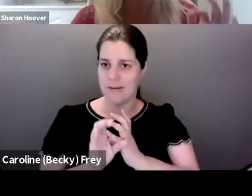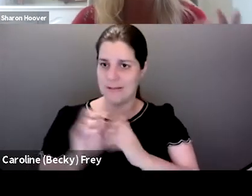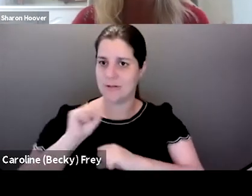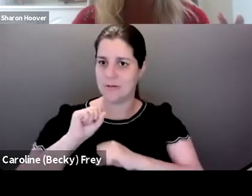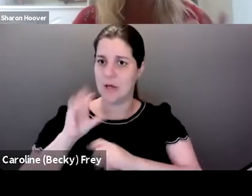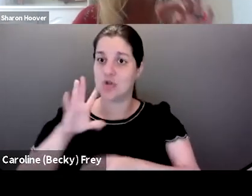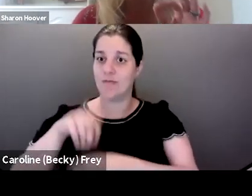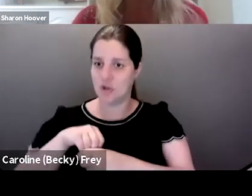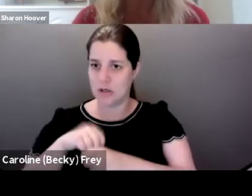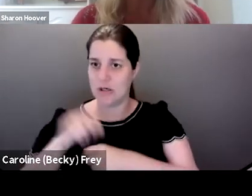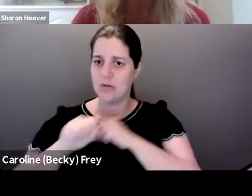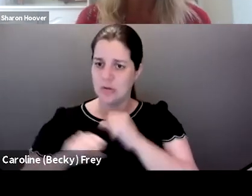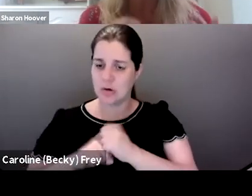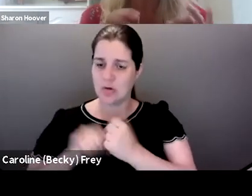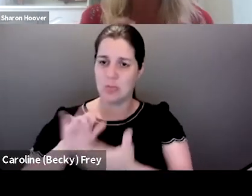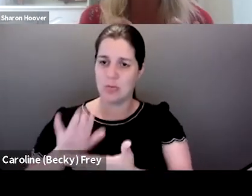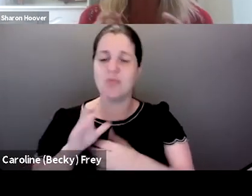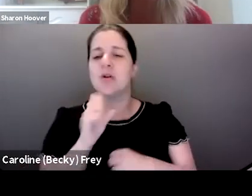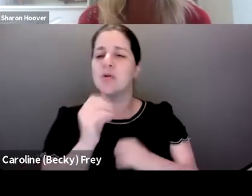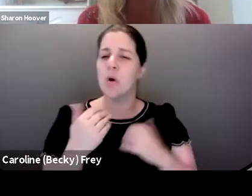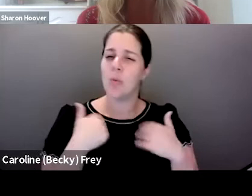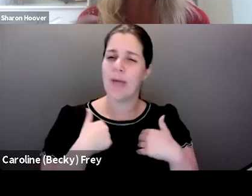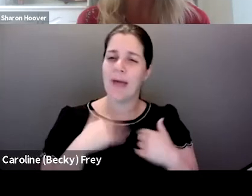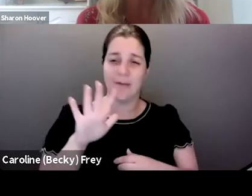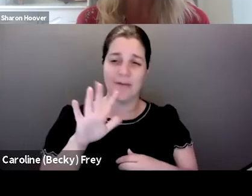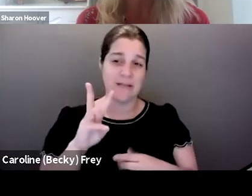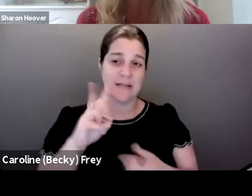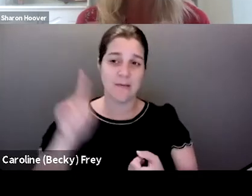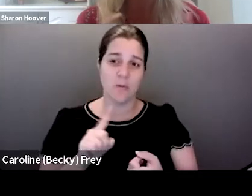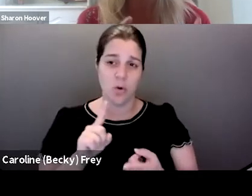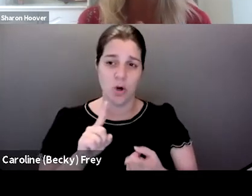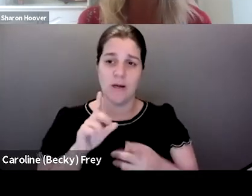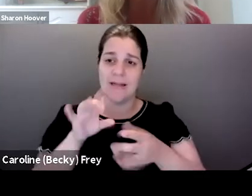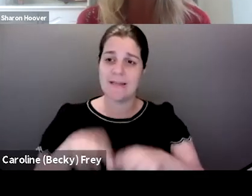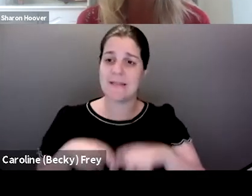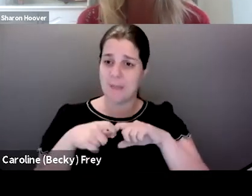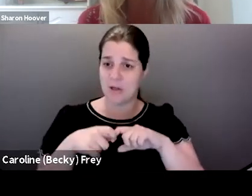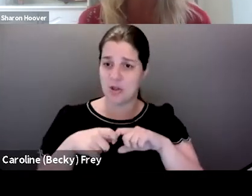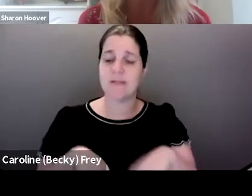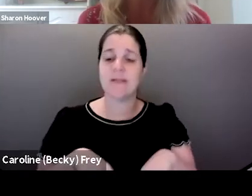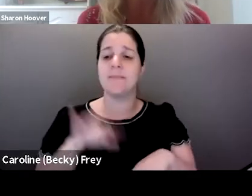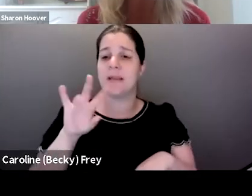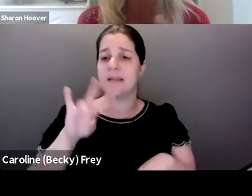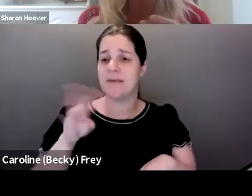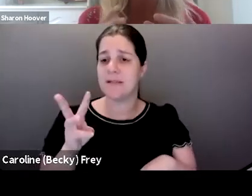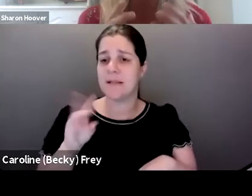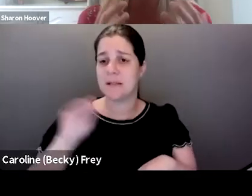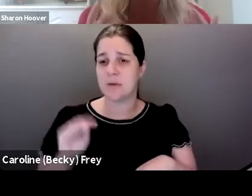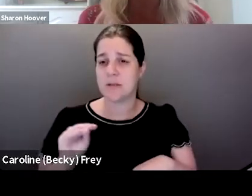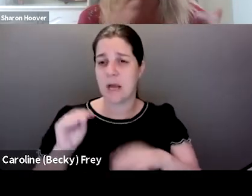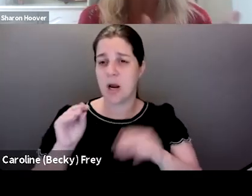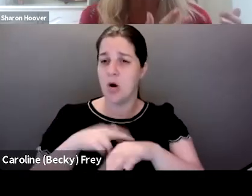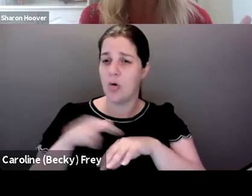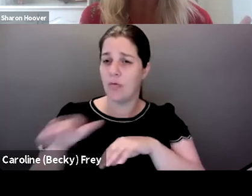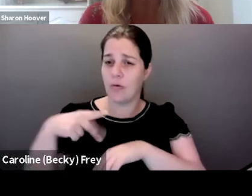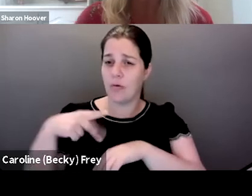outcomes, including 56% fewer suspensions in our intervention schools, 76% fewer office referrals, and